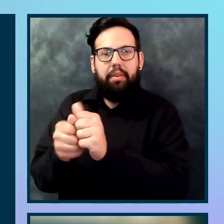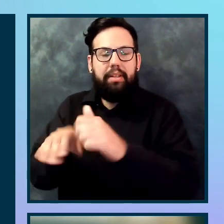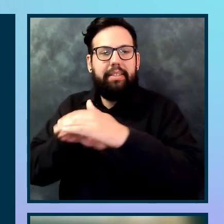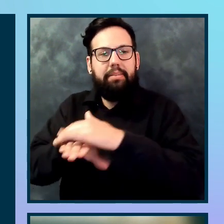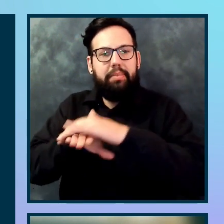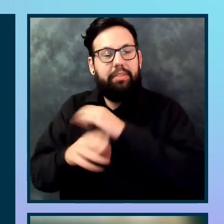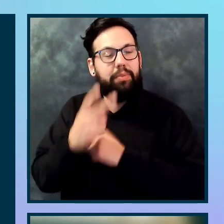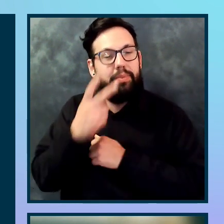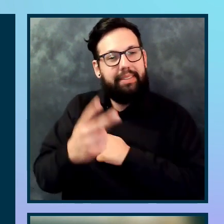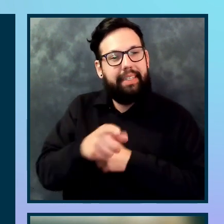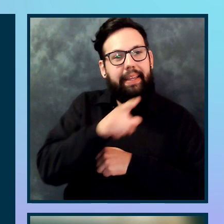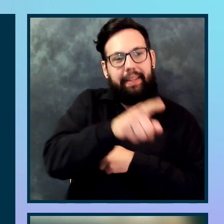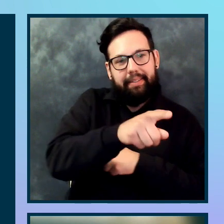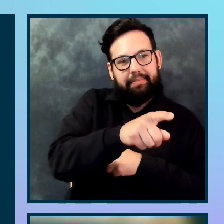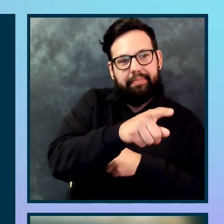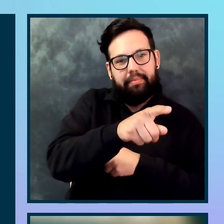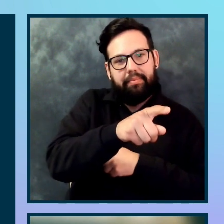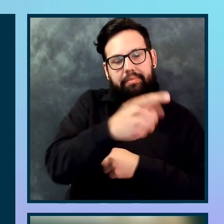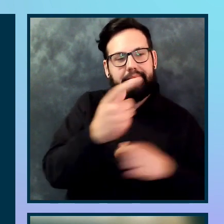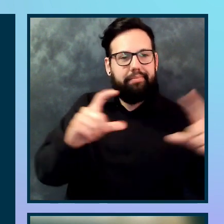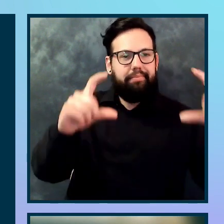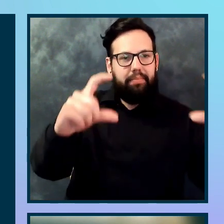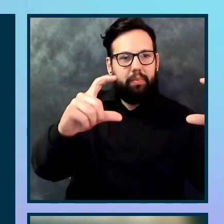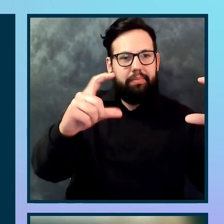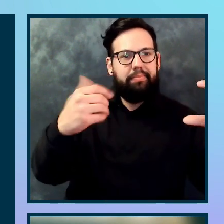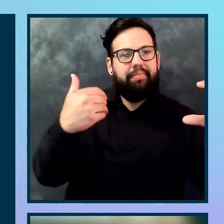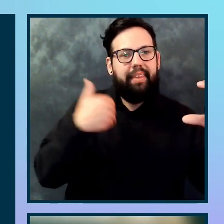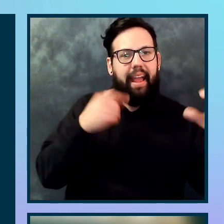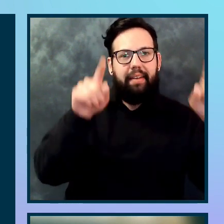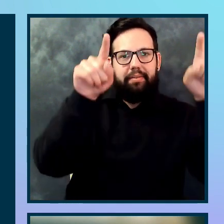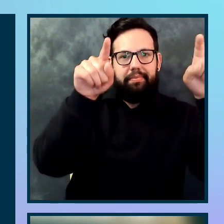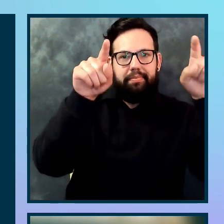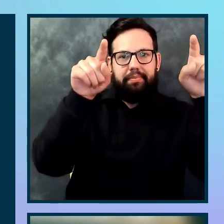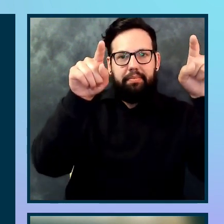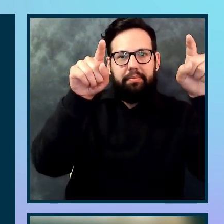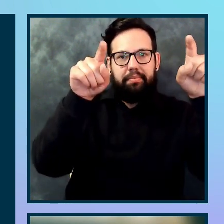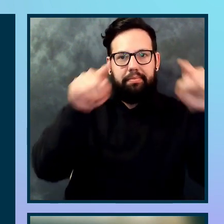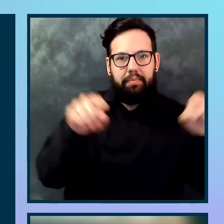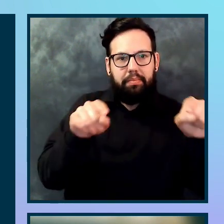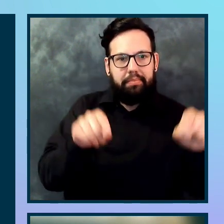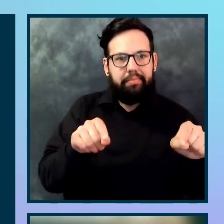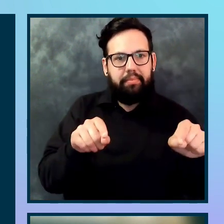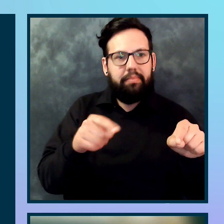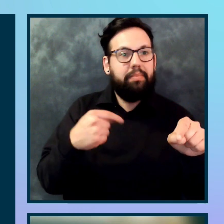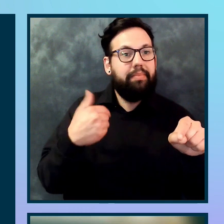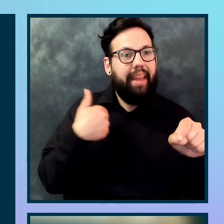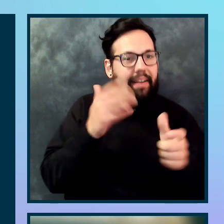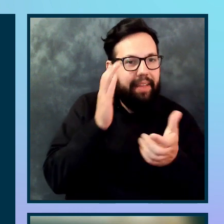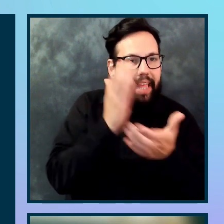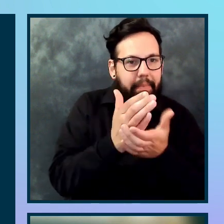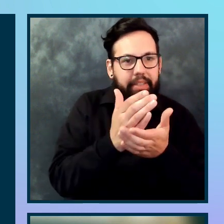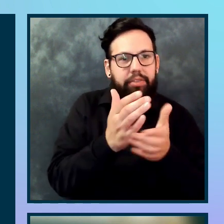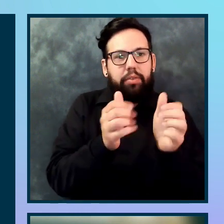within our curly braces of our computed property of our view, we have an image with a system name